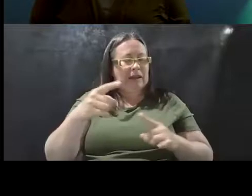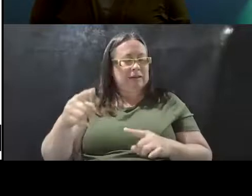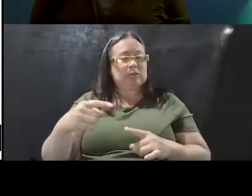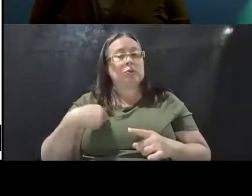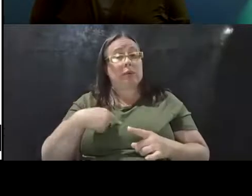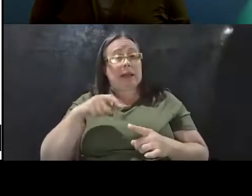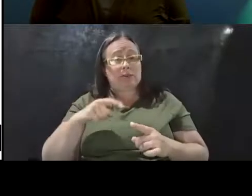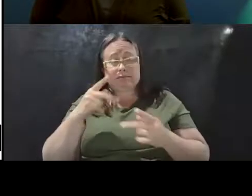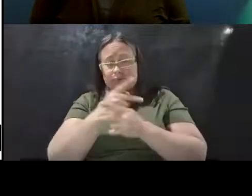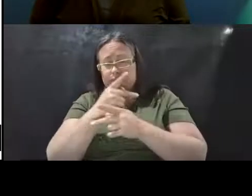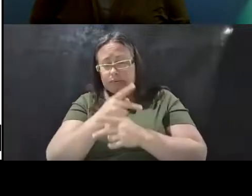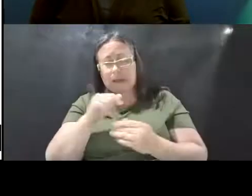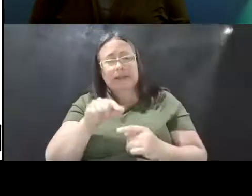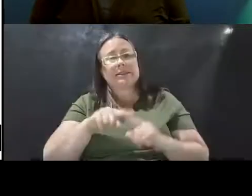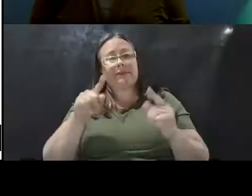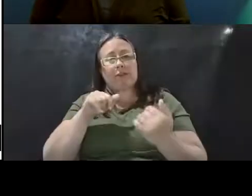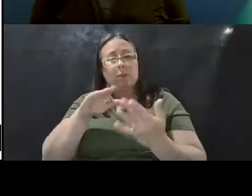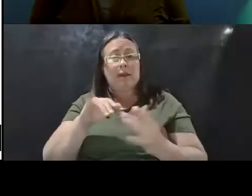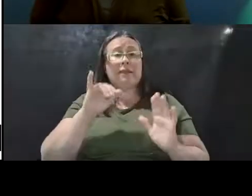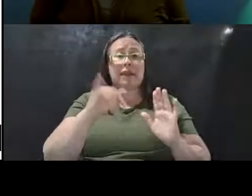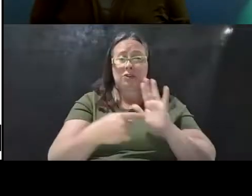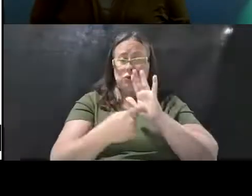way that they came up with is shown in this slide.